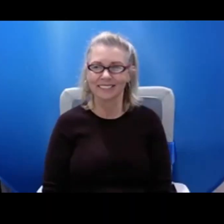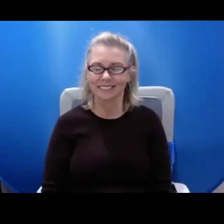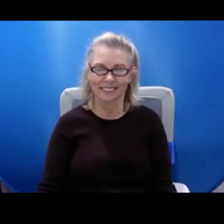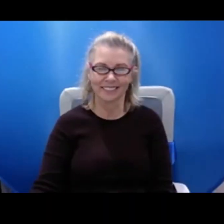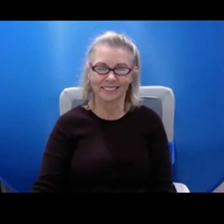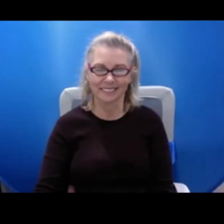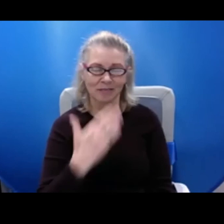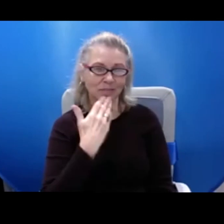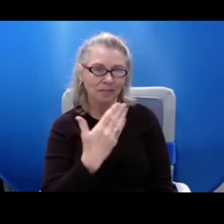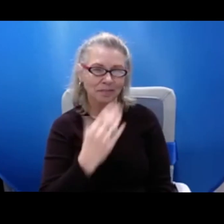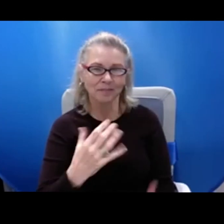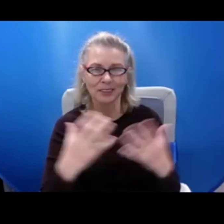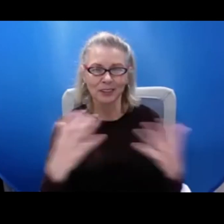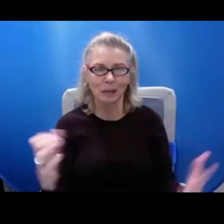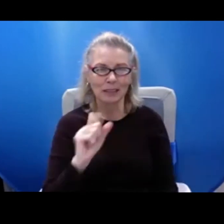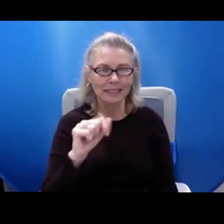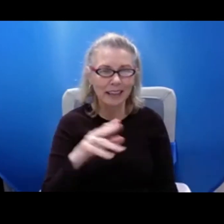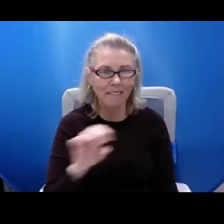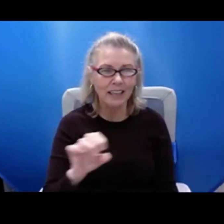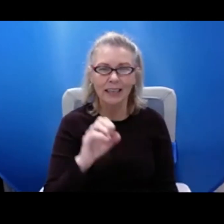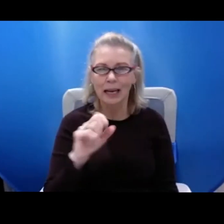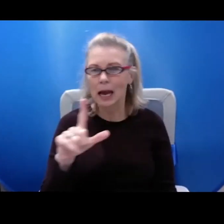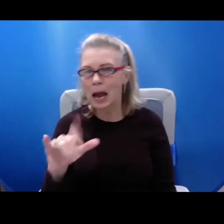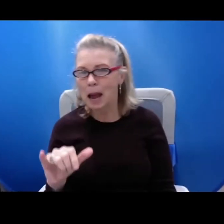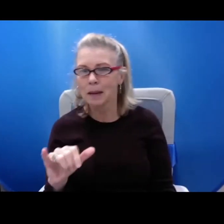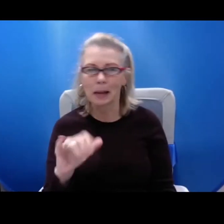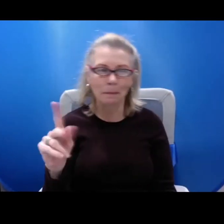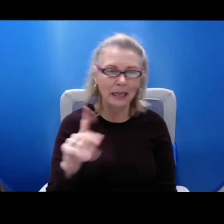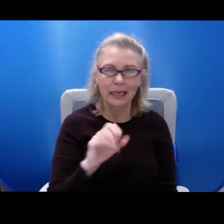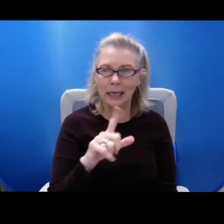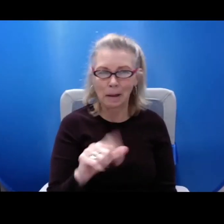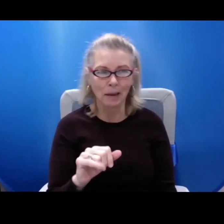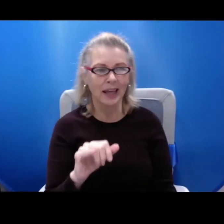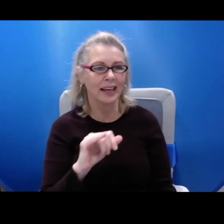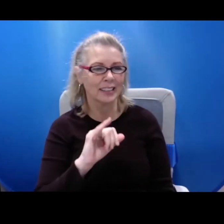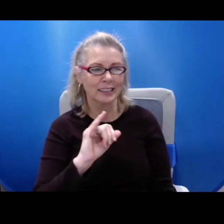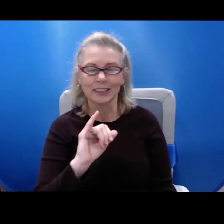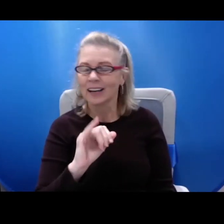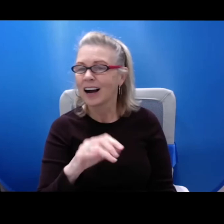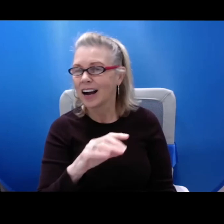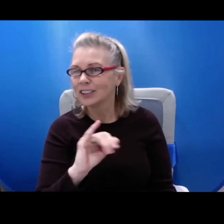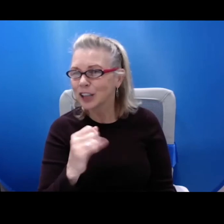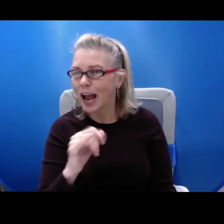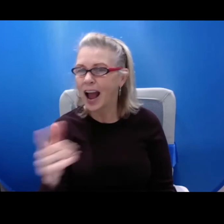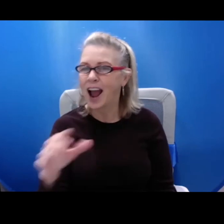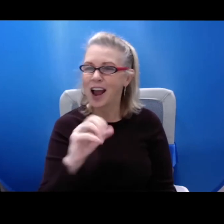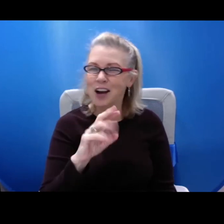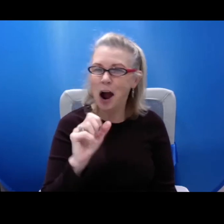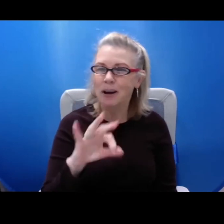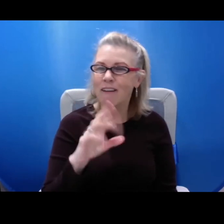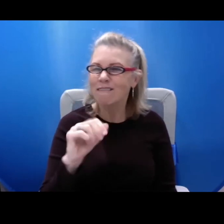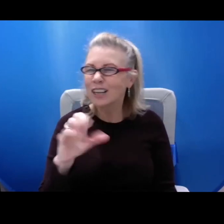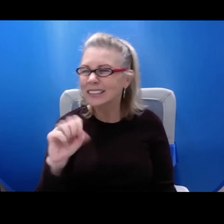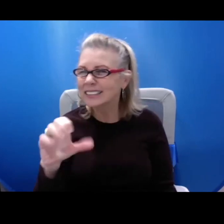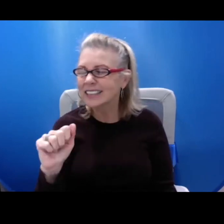Thank you so much, Stephanie, Emily, Pethick, Emily, Jacir, Carmen, and Francesca. That was great. I was going to